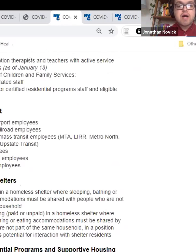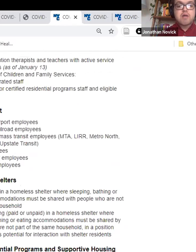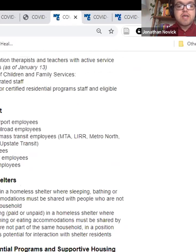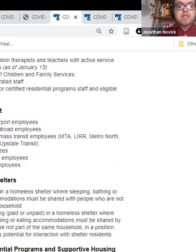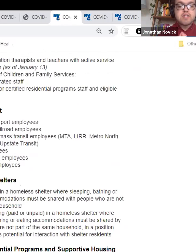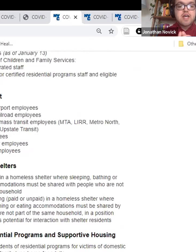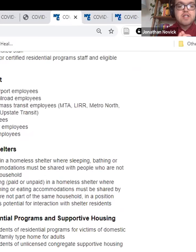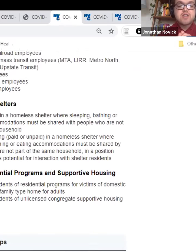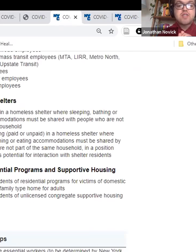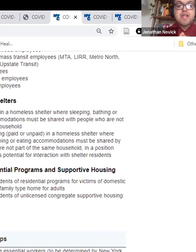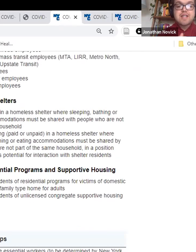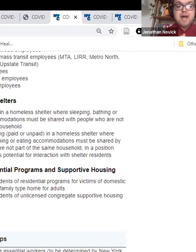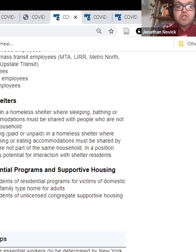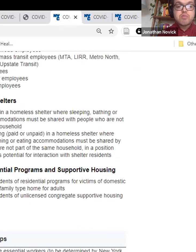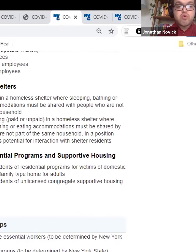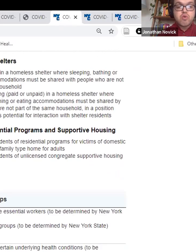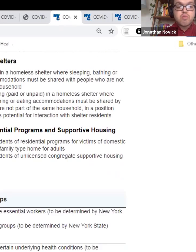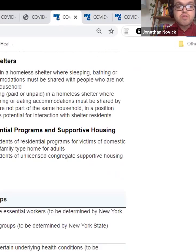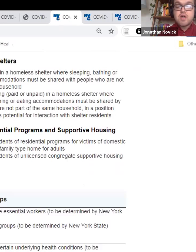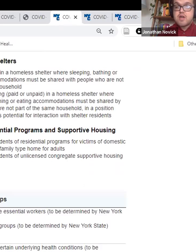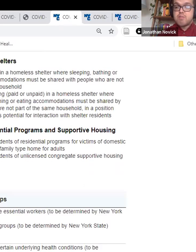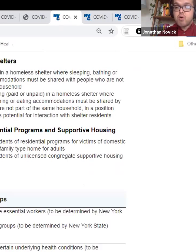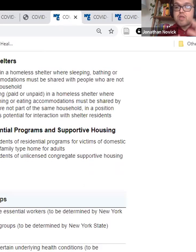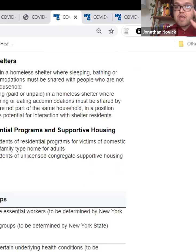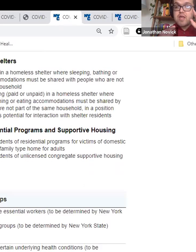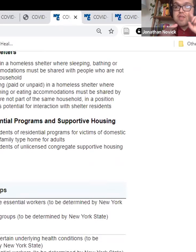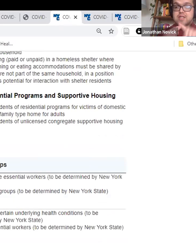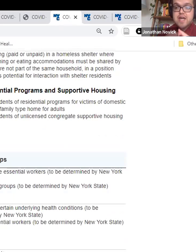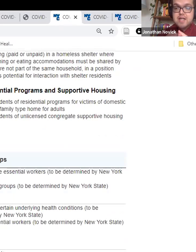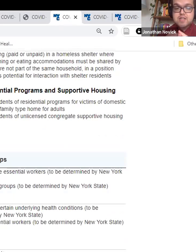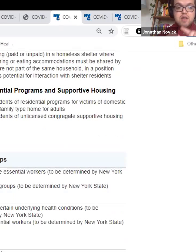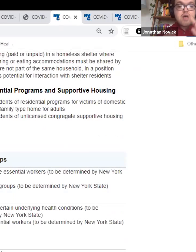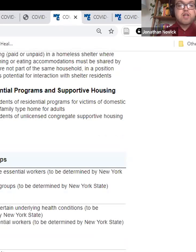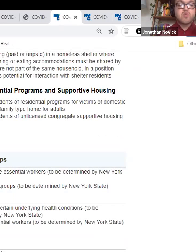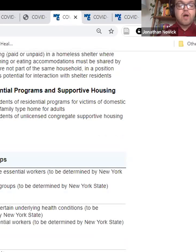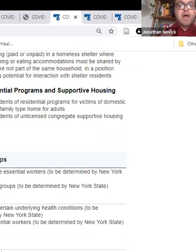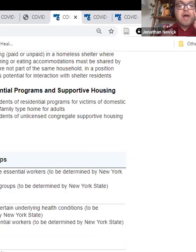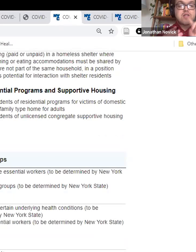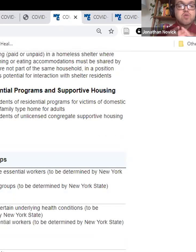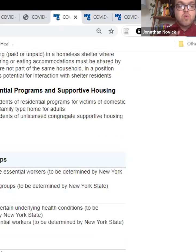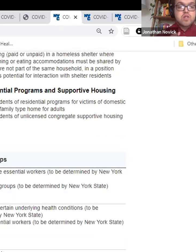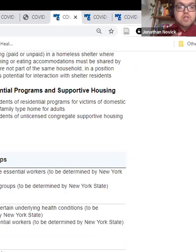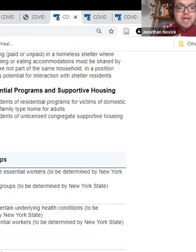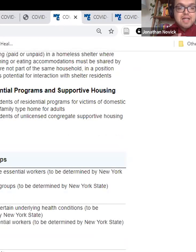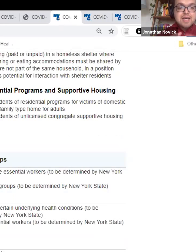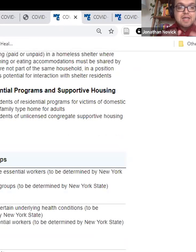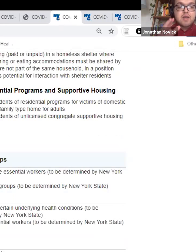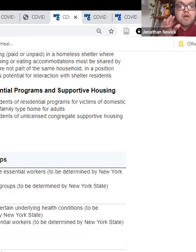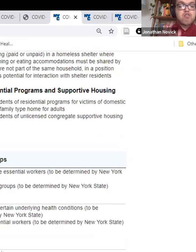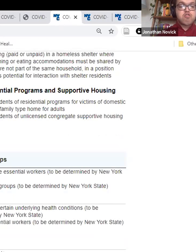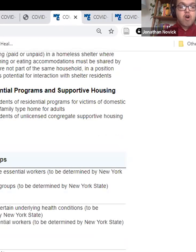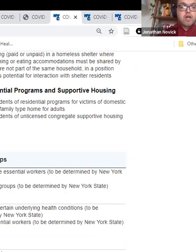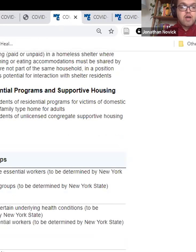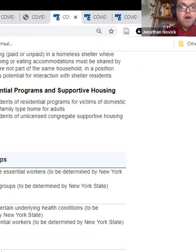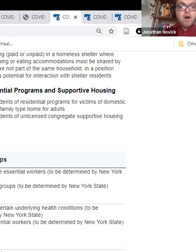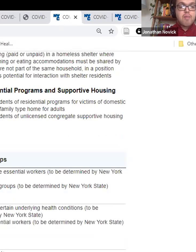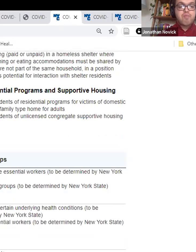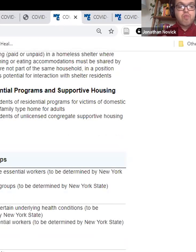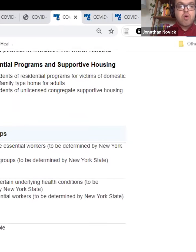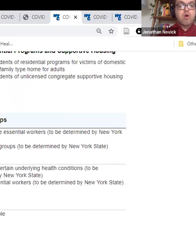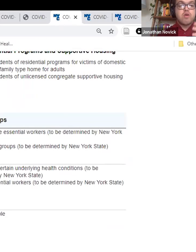very bottom, it states the next eligible groups, both in the date as well as what is likely